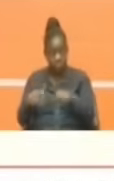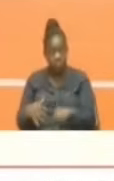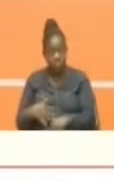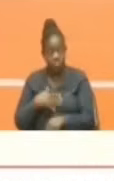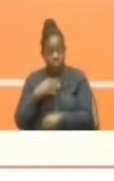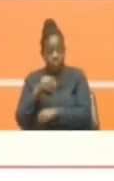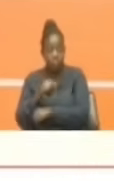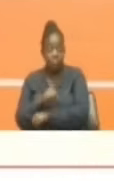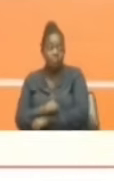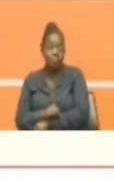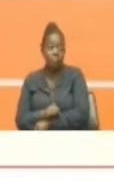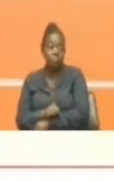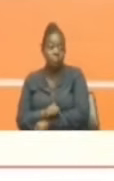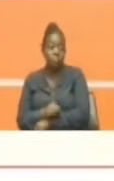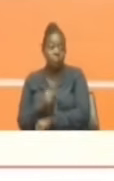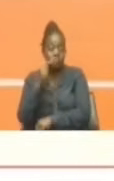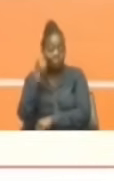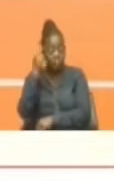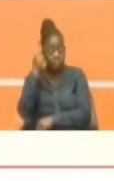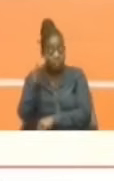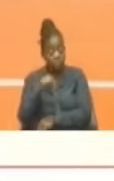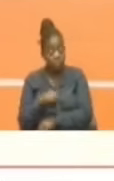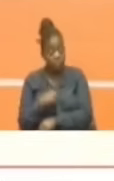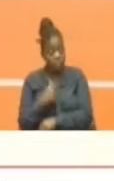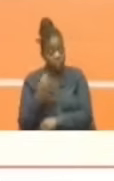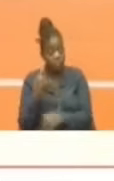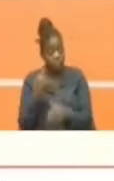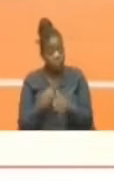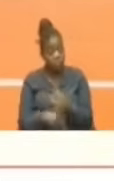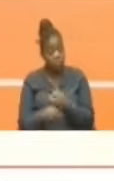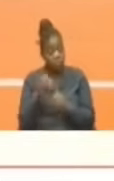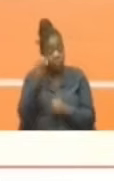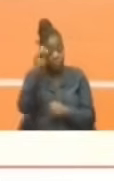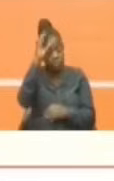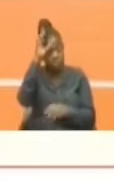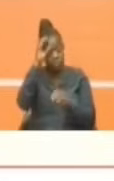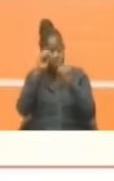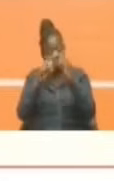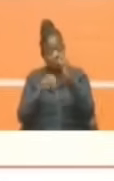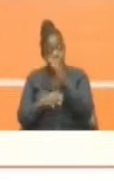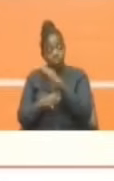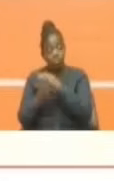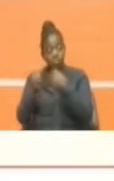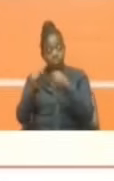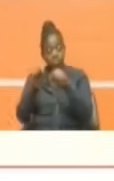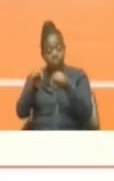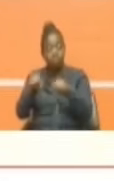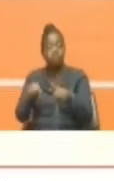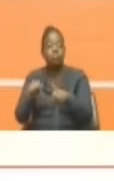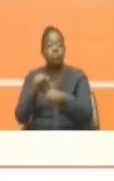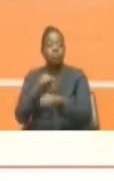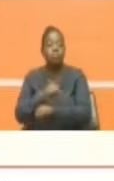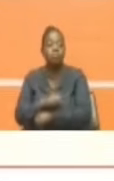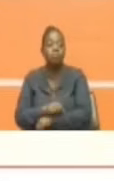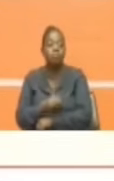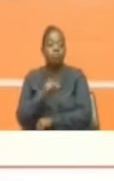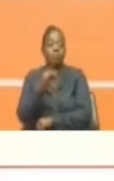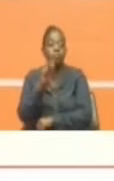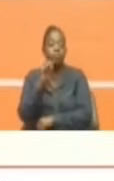school to see for myself what miracle God was doing here at